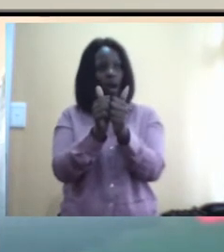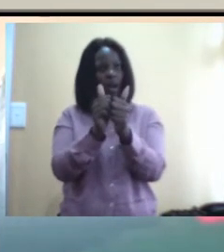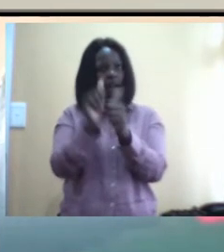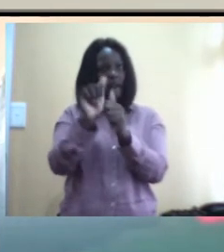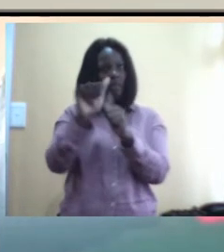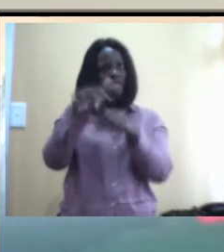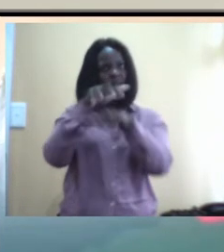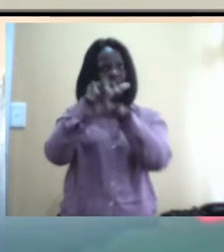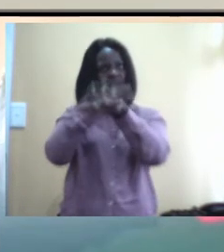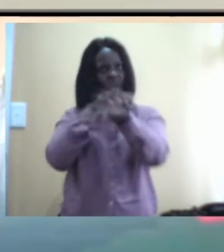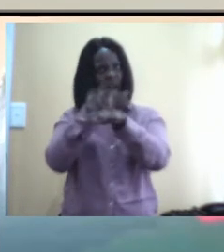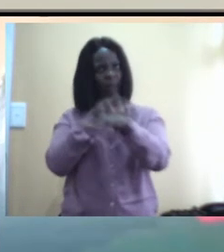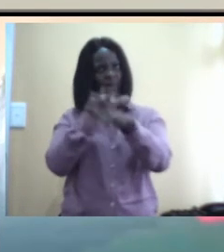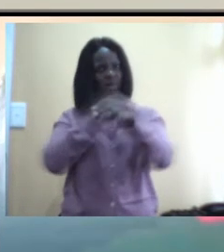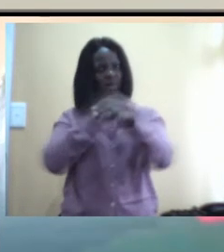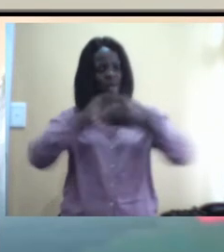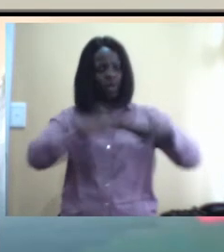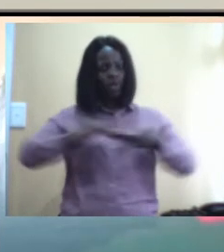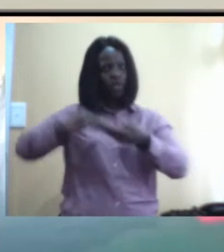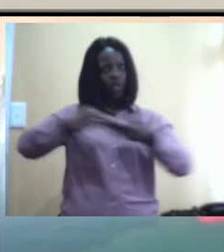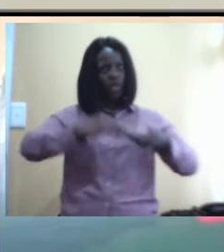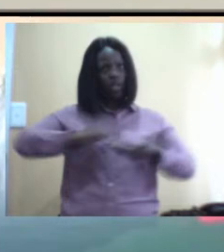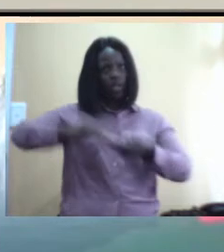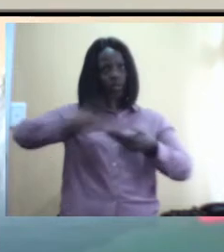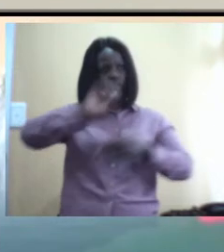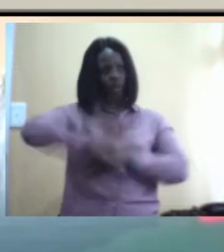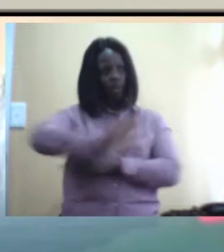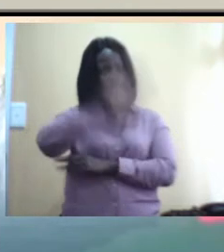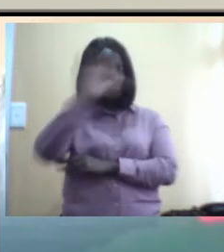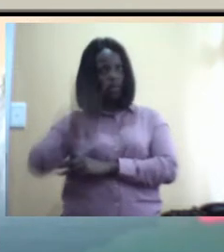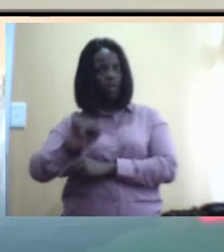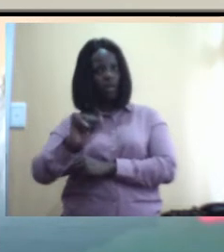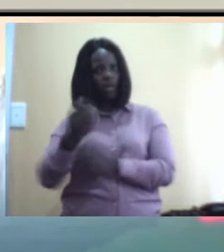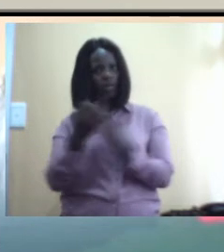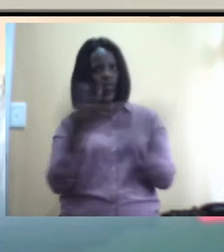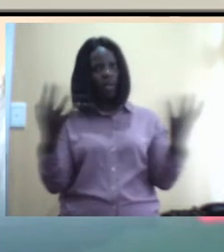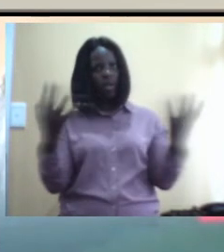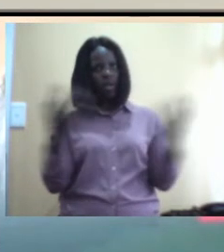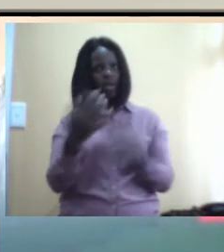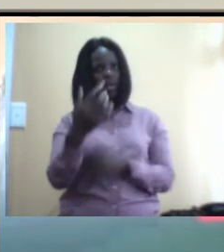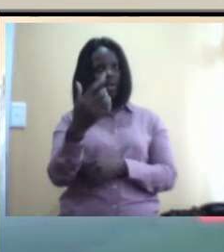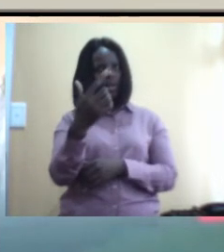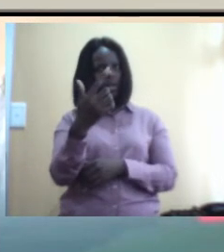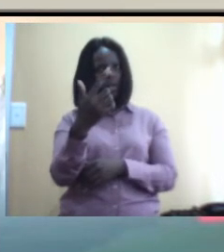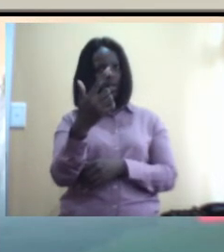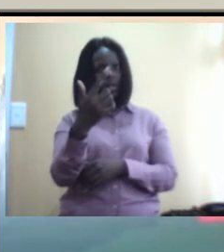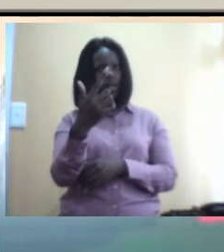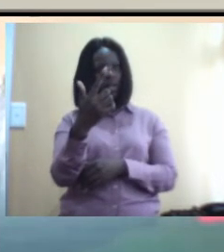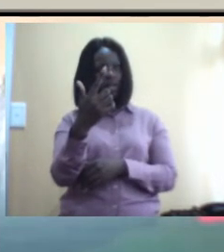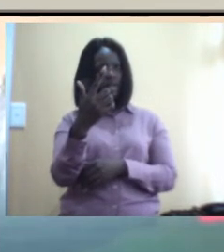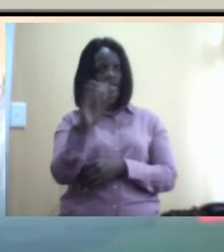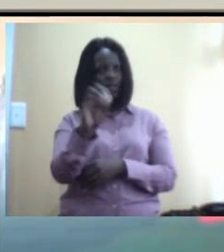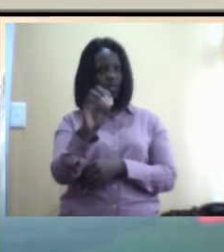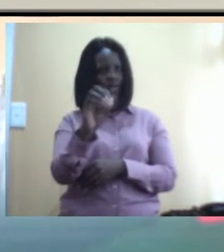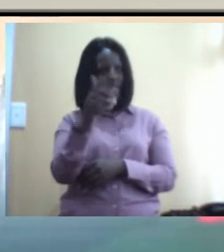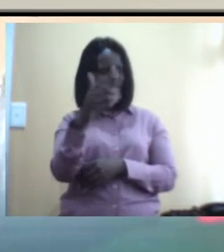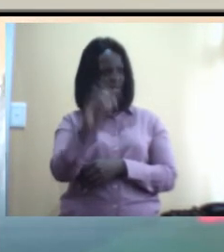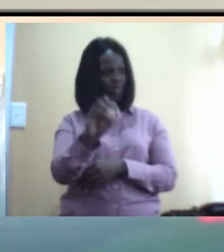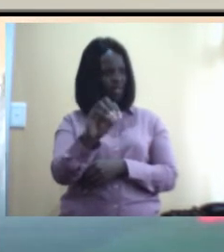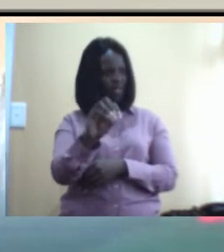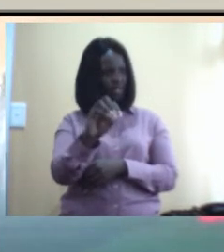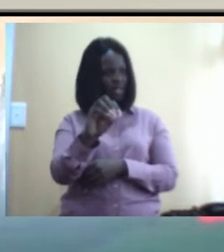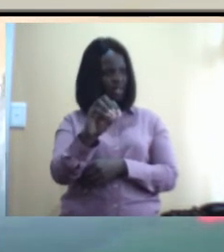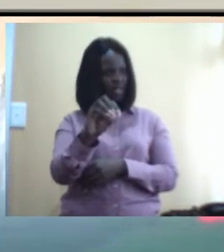Africa, which will result in 70 pigs slaughtered in an effort